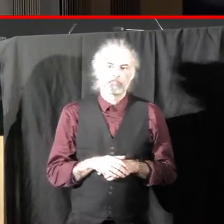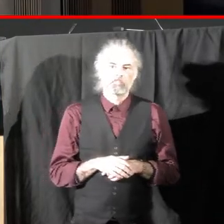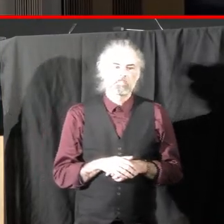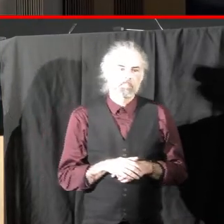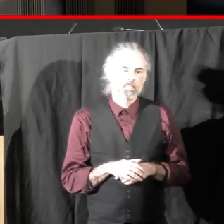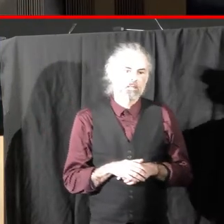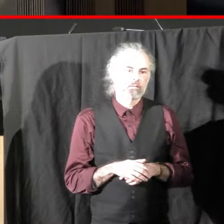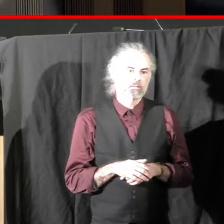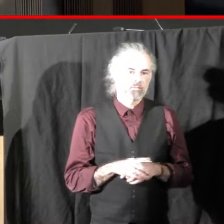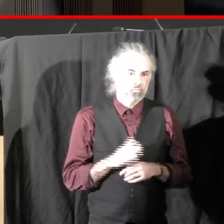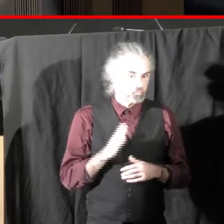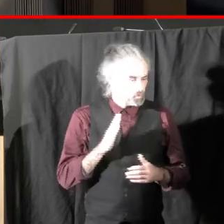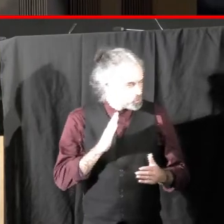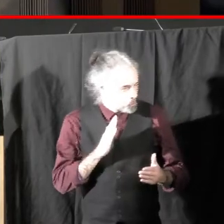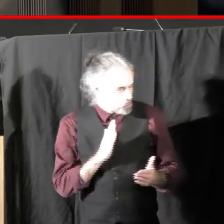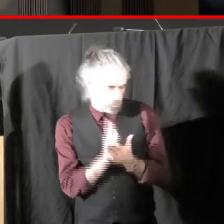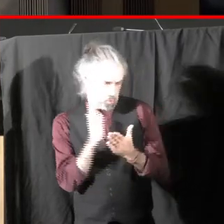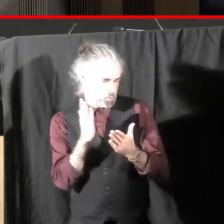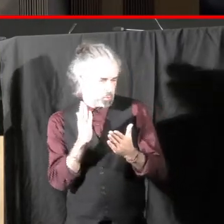unequivocally